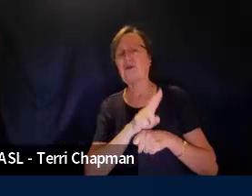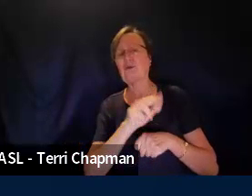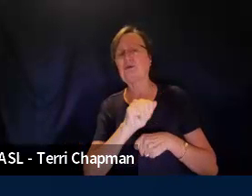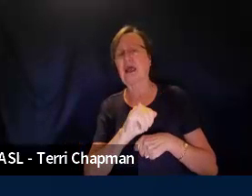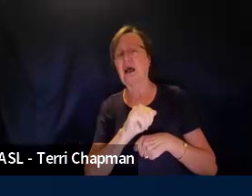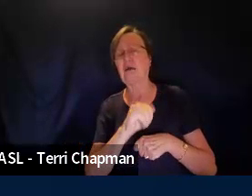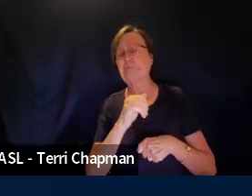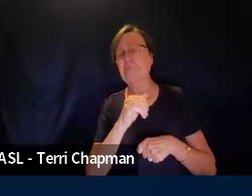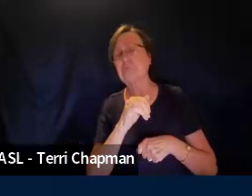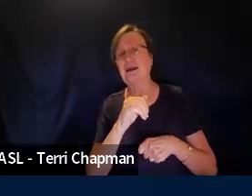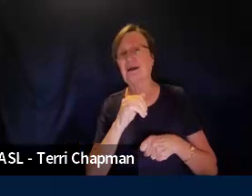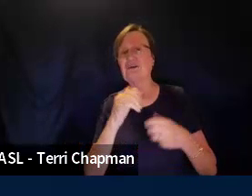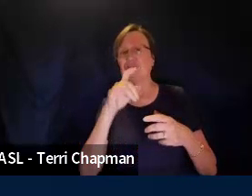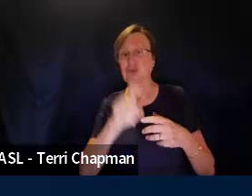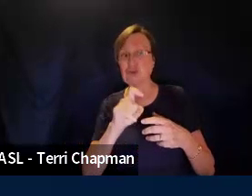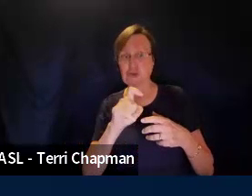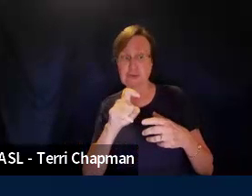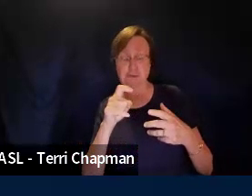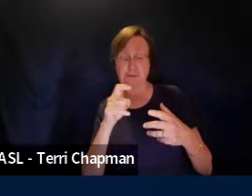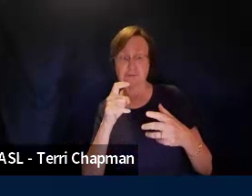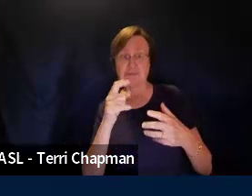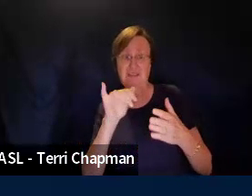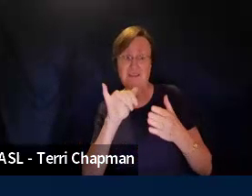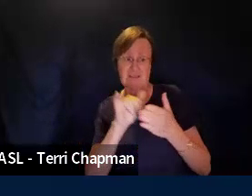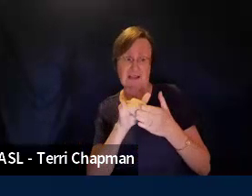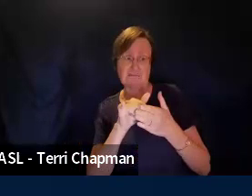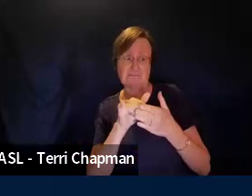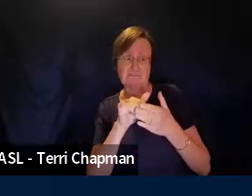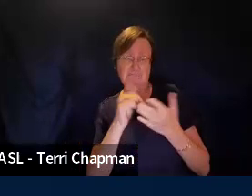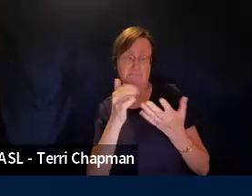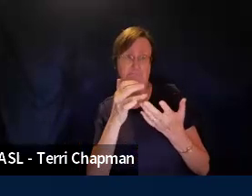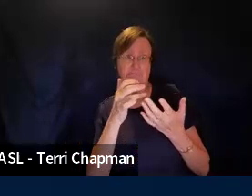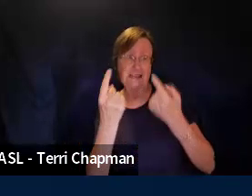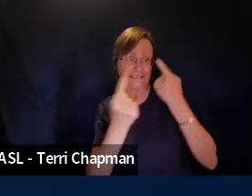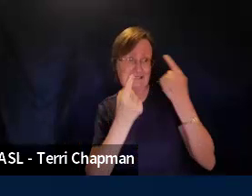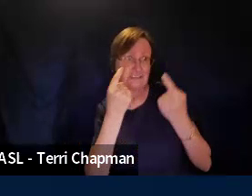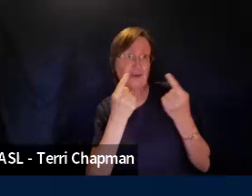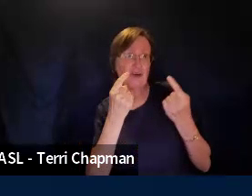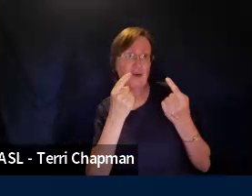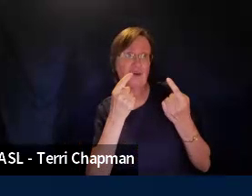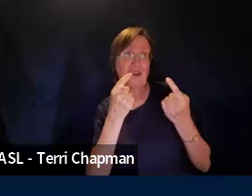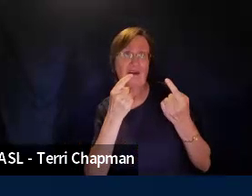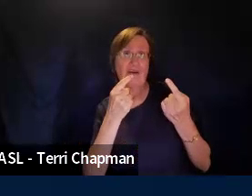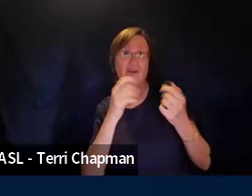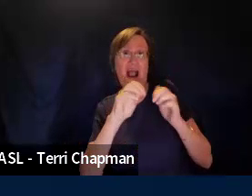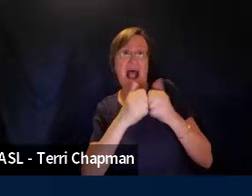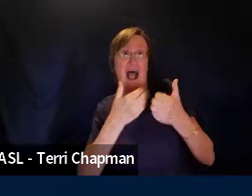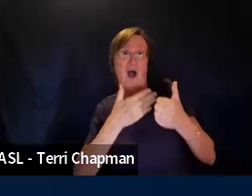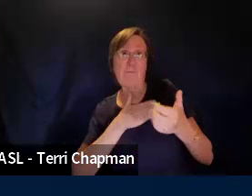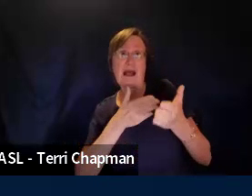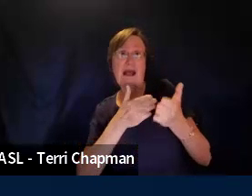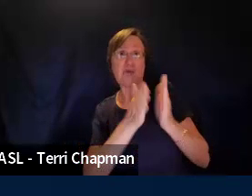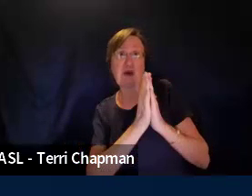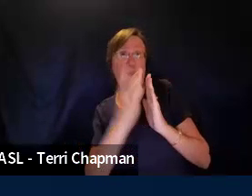if it should even be a consideration for how perhaps our requests for benefits are